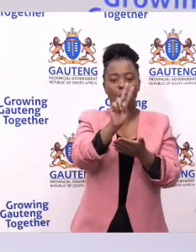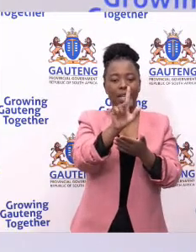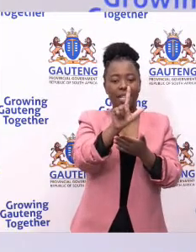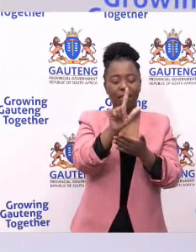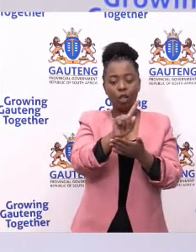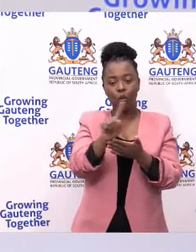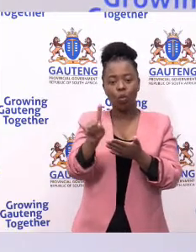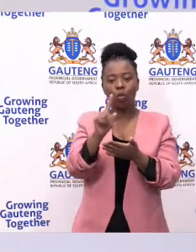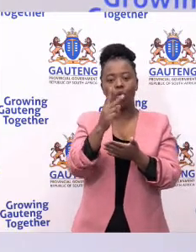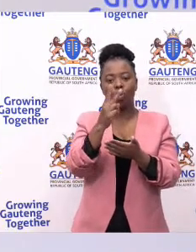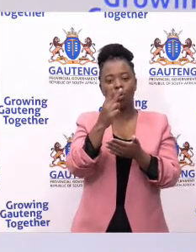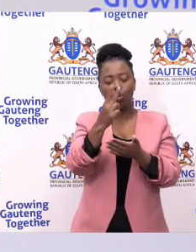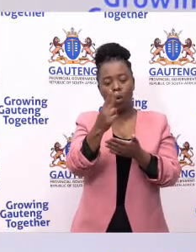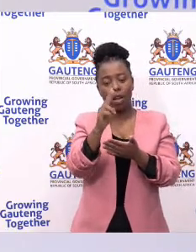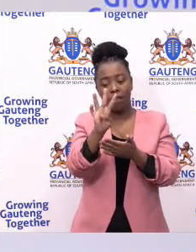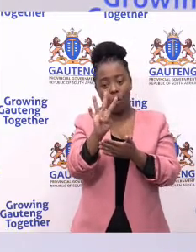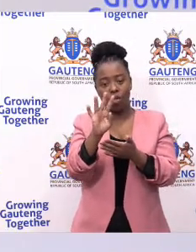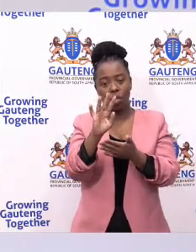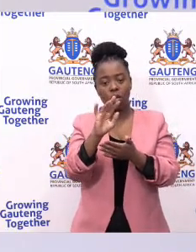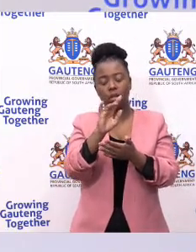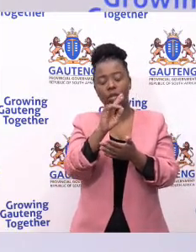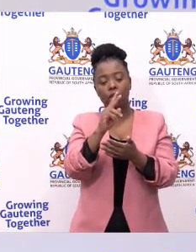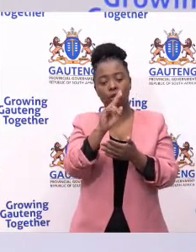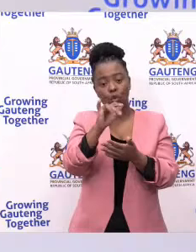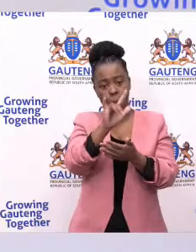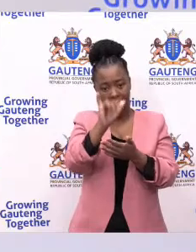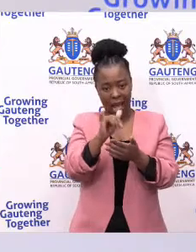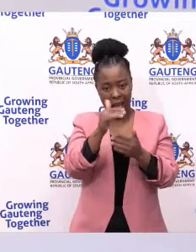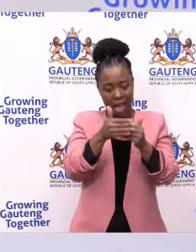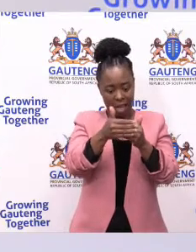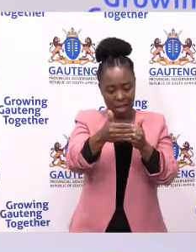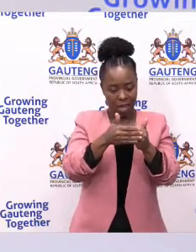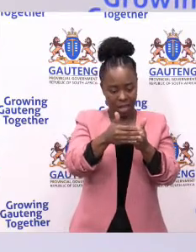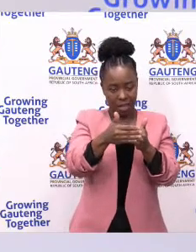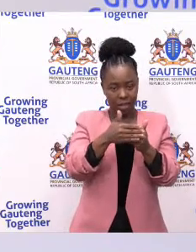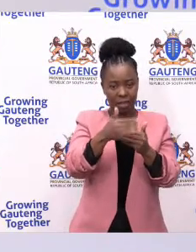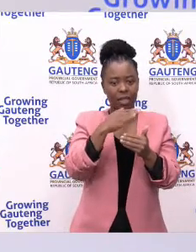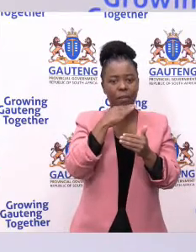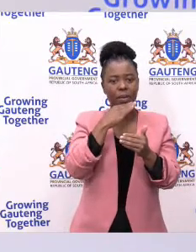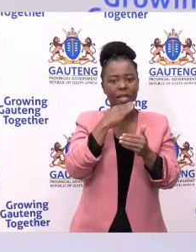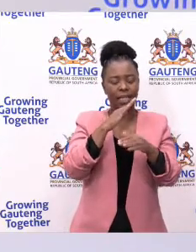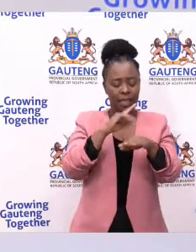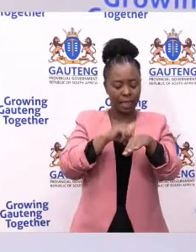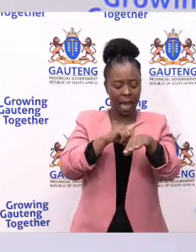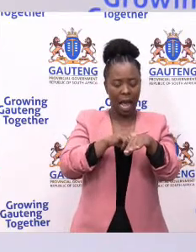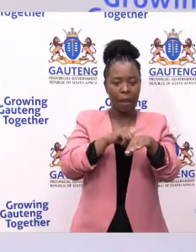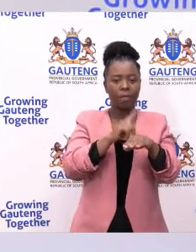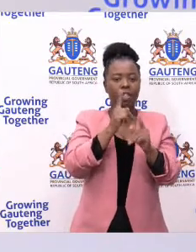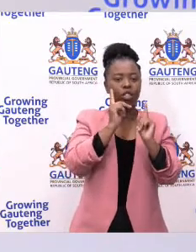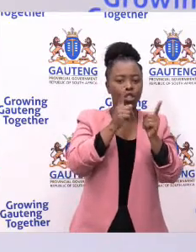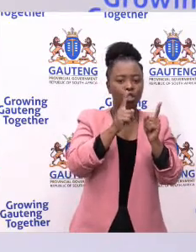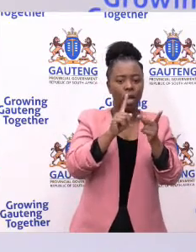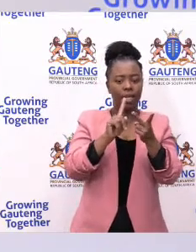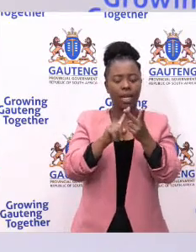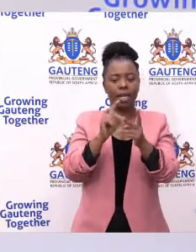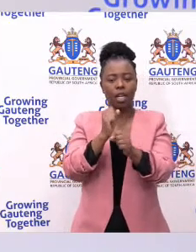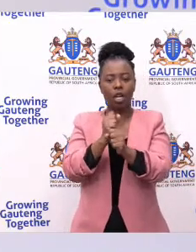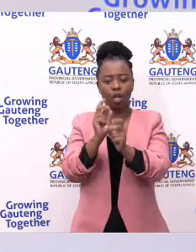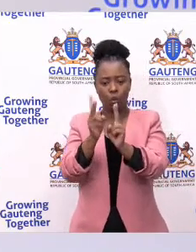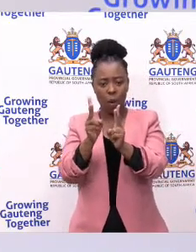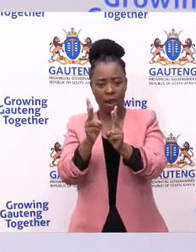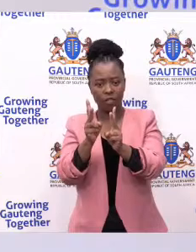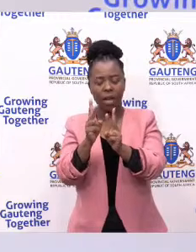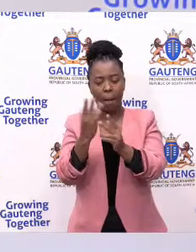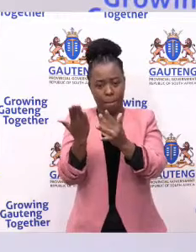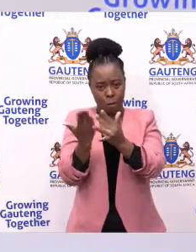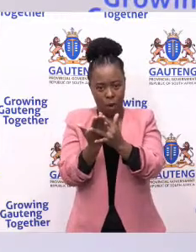July, that's the period when the teachers and grade 12 learners are going on break, and